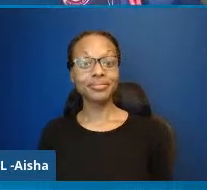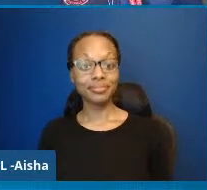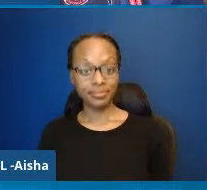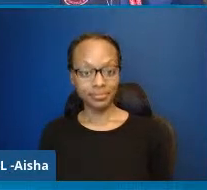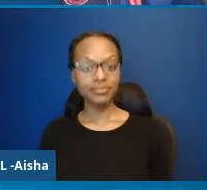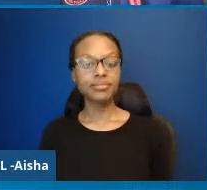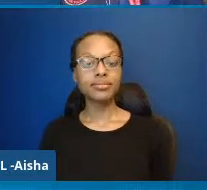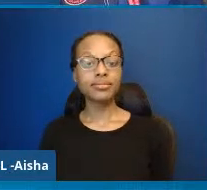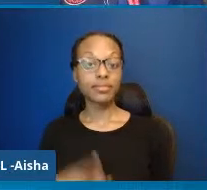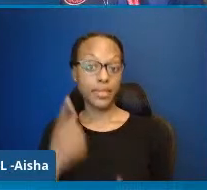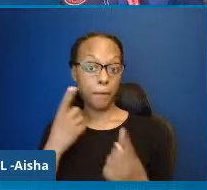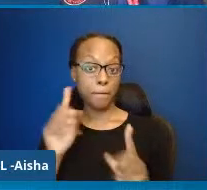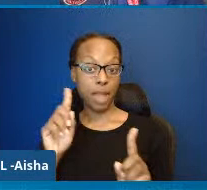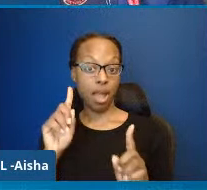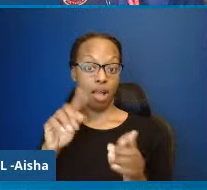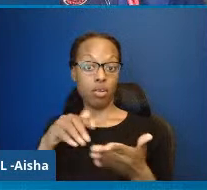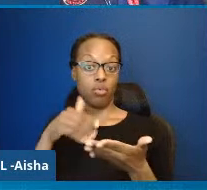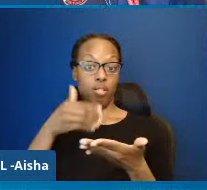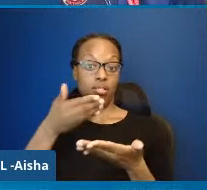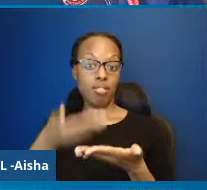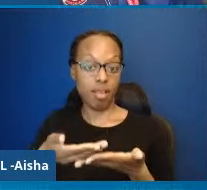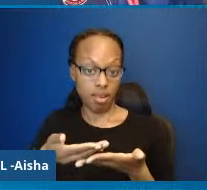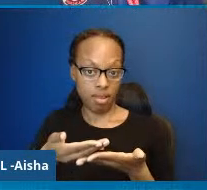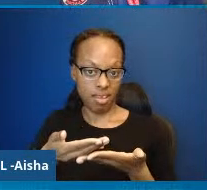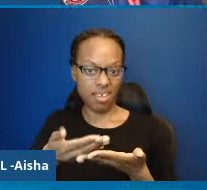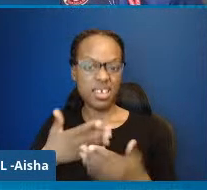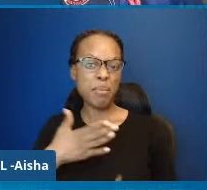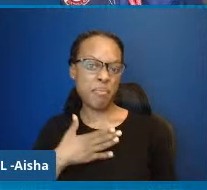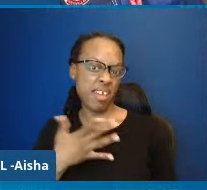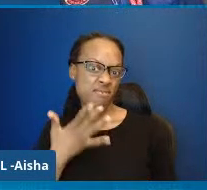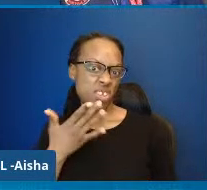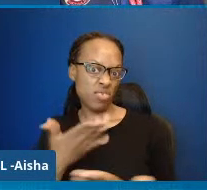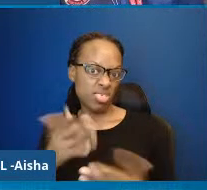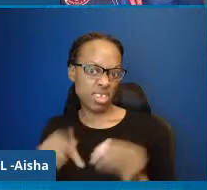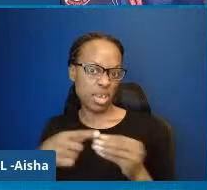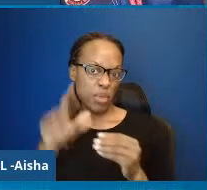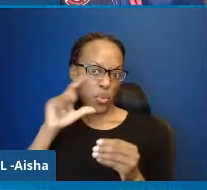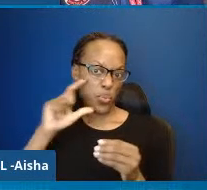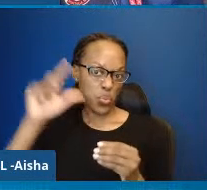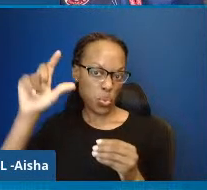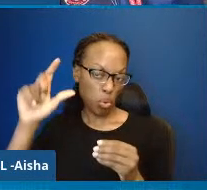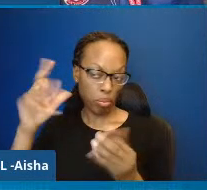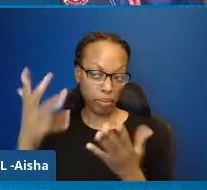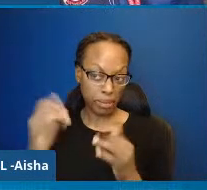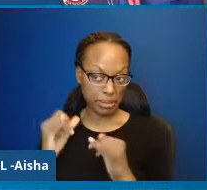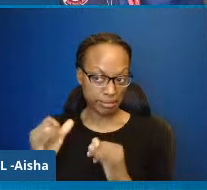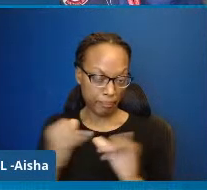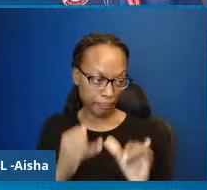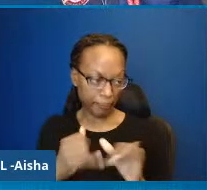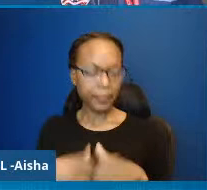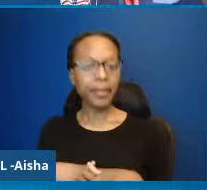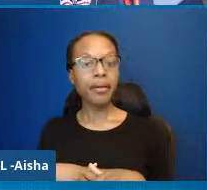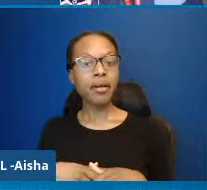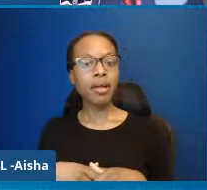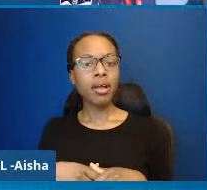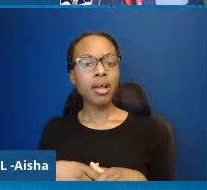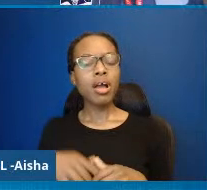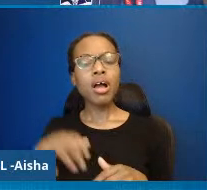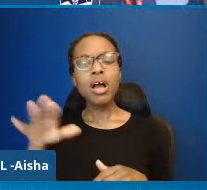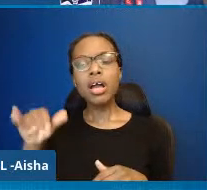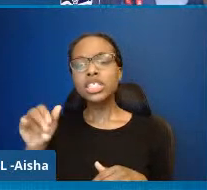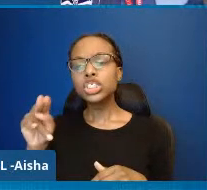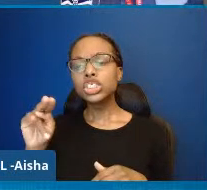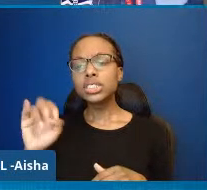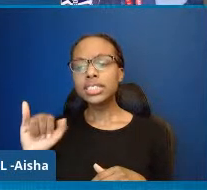you have now landed. And one of my favorite things about the moon, I don't know if you guys feel this way, but you can talk a little bit about this. What do you know? Jenny, do you know anything